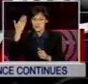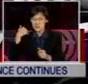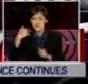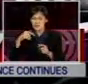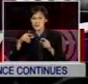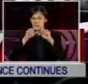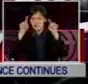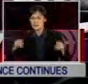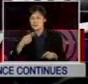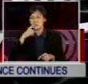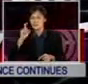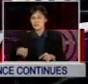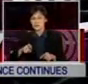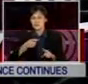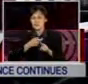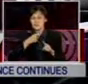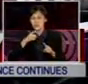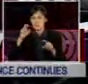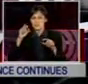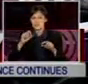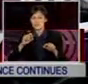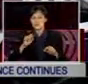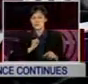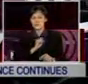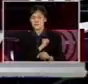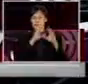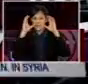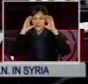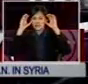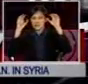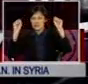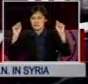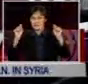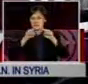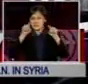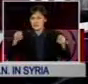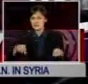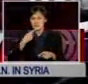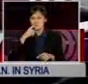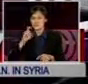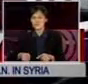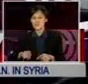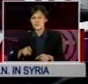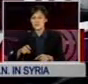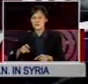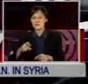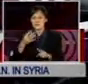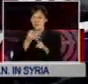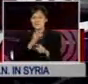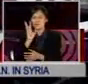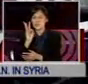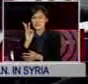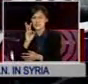subpoena issued by the Senate President. This is a subpoena issued